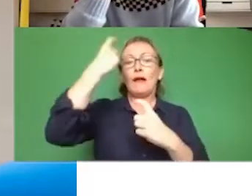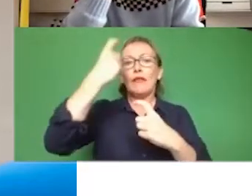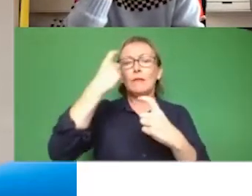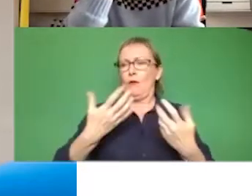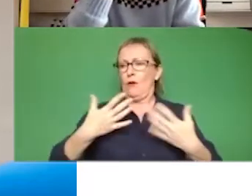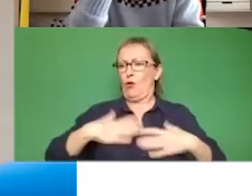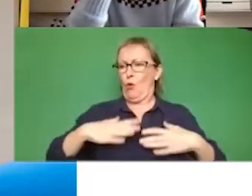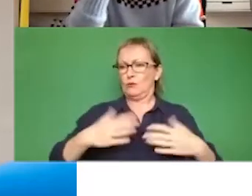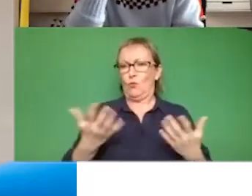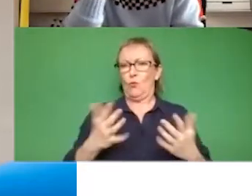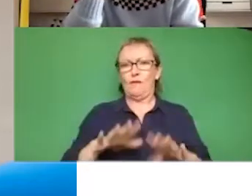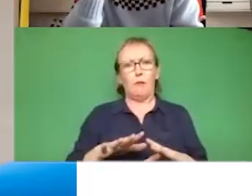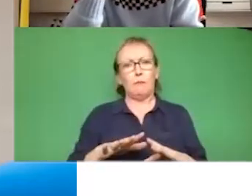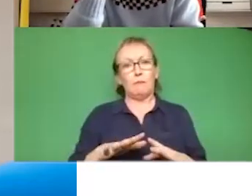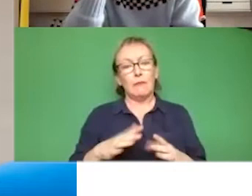how they're made.